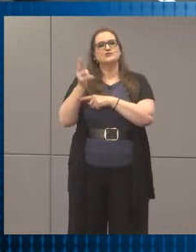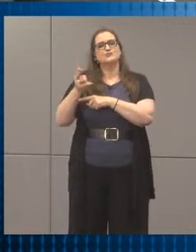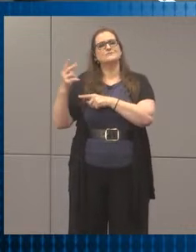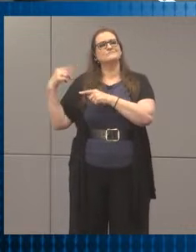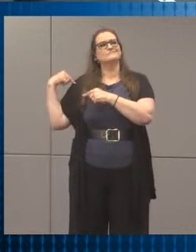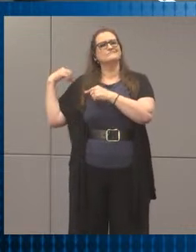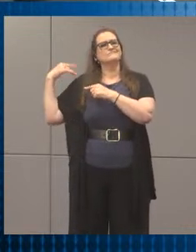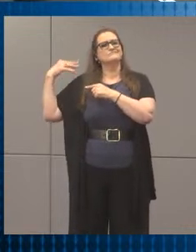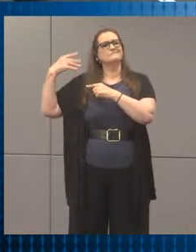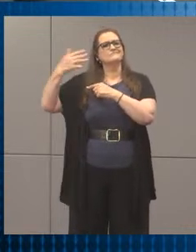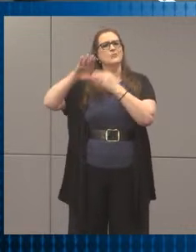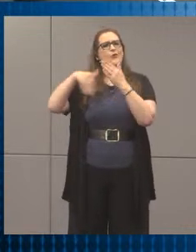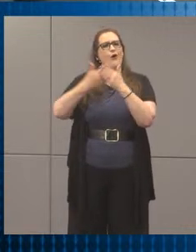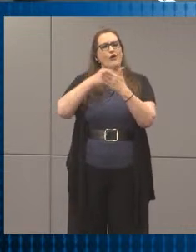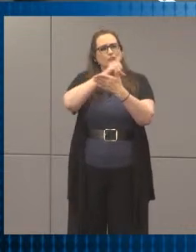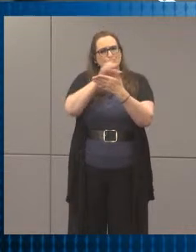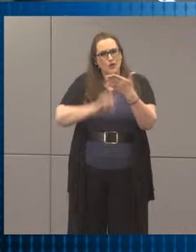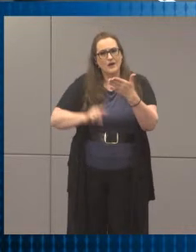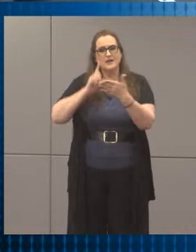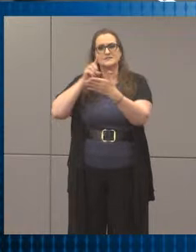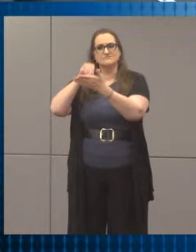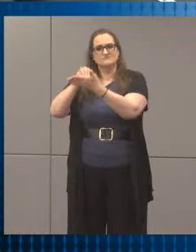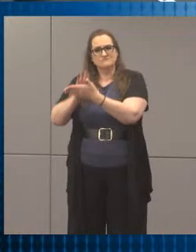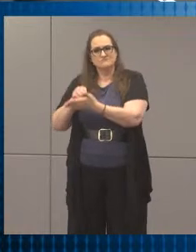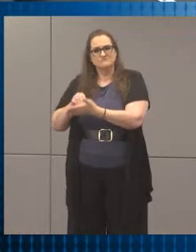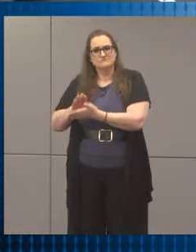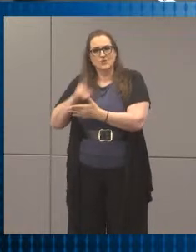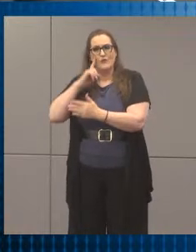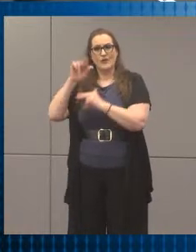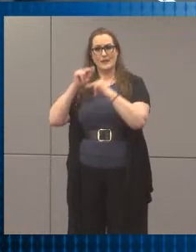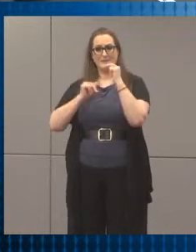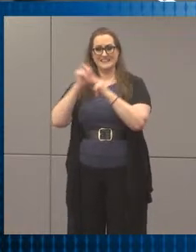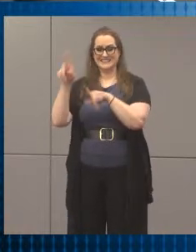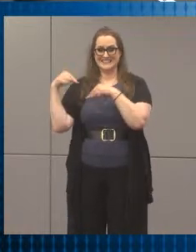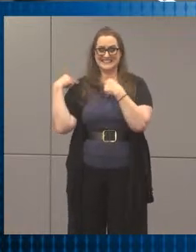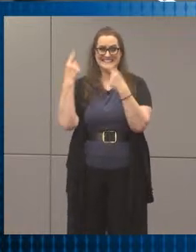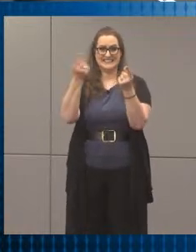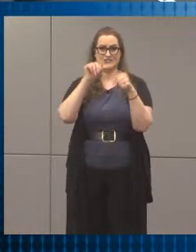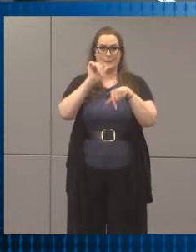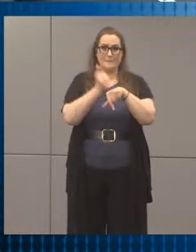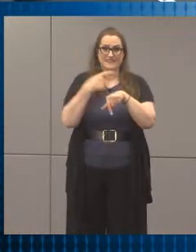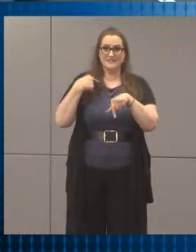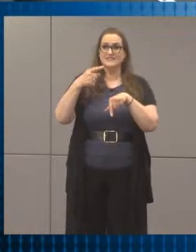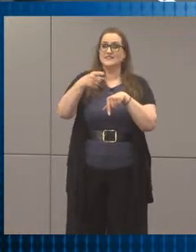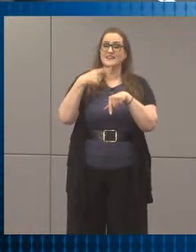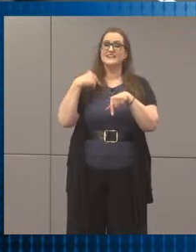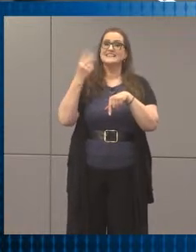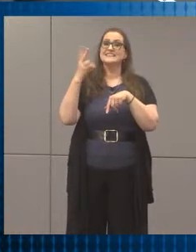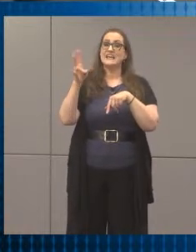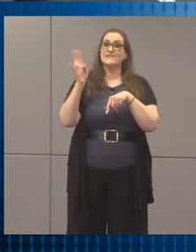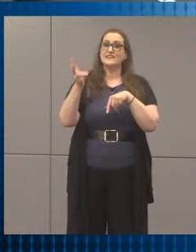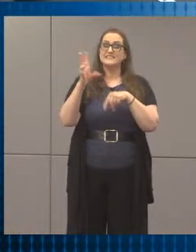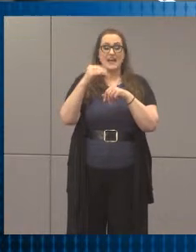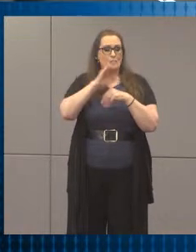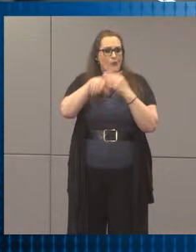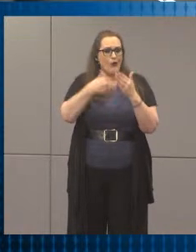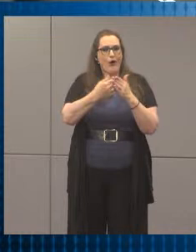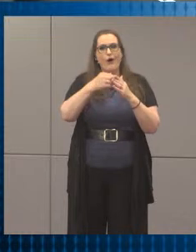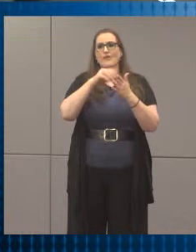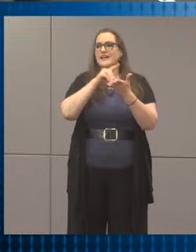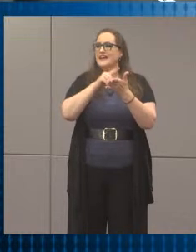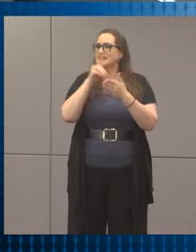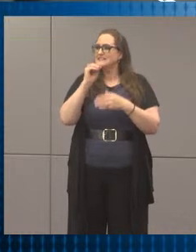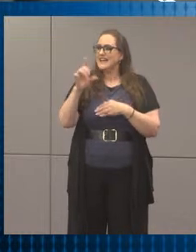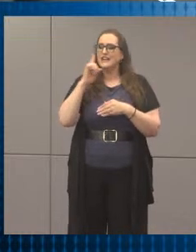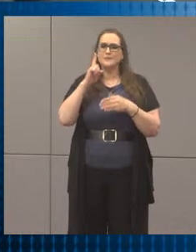all the drawings and documentation on the building since it was built in the 70s, and we review all that documentation so that